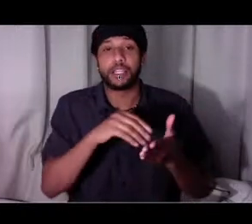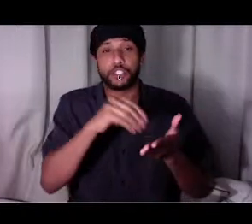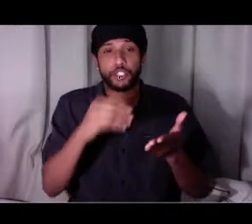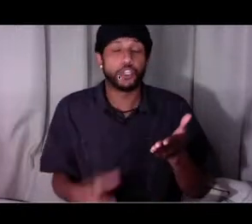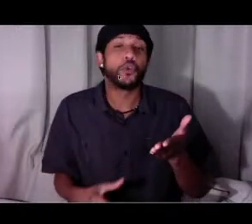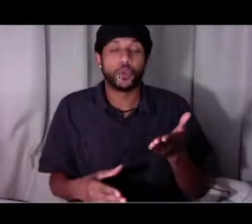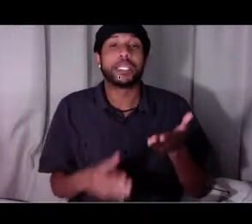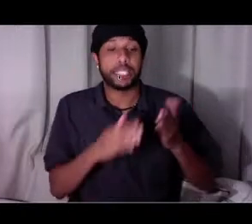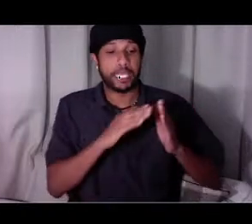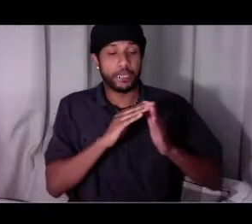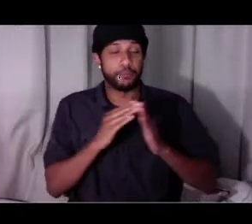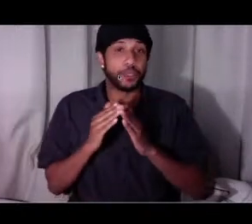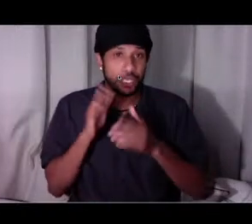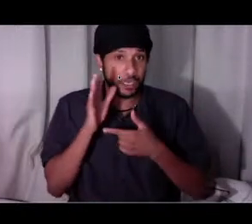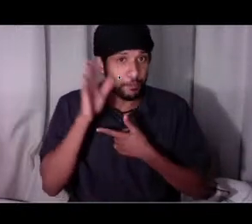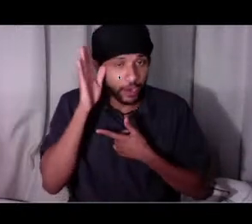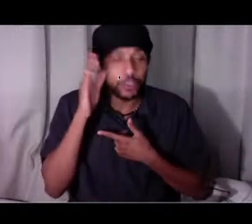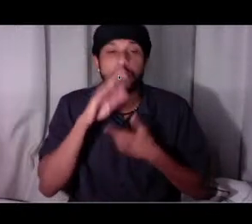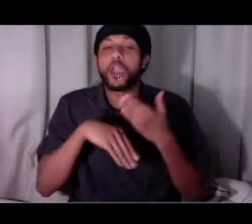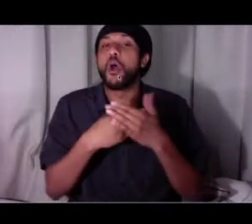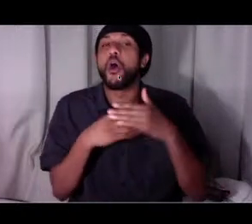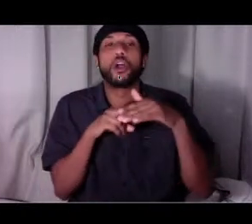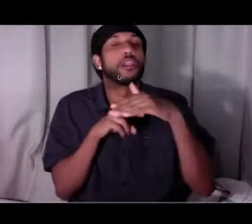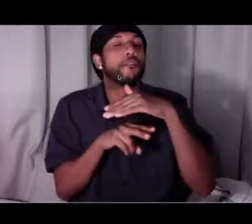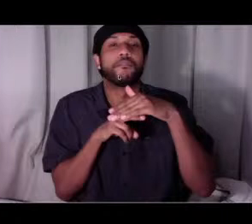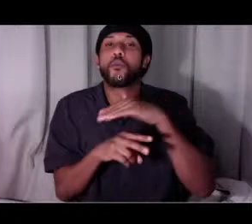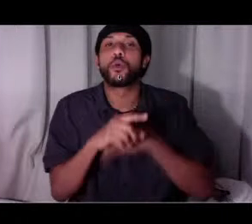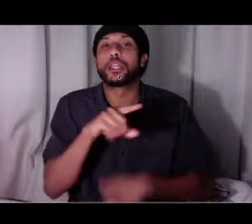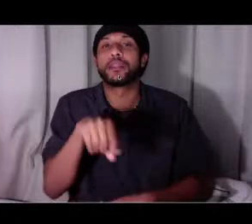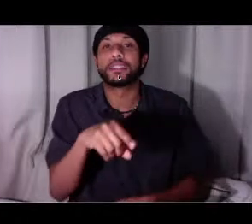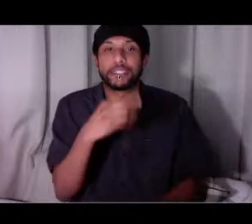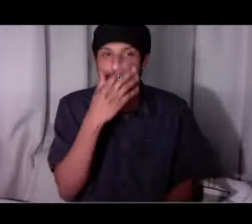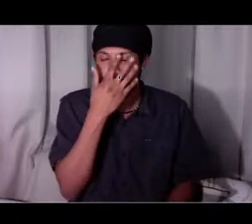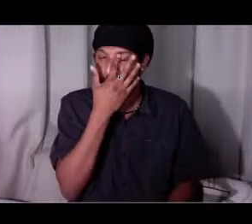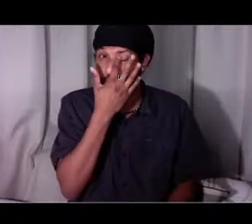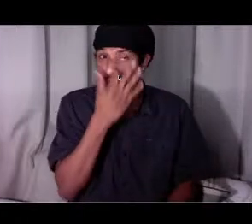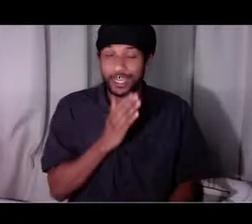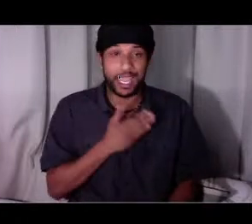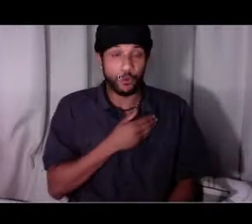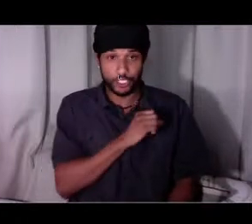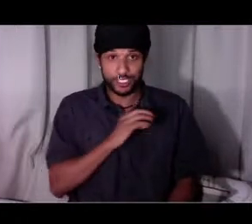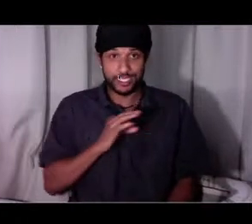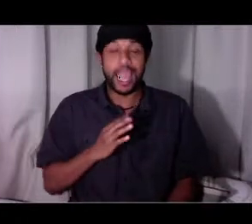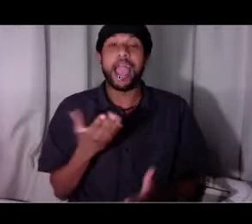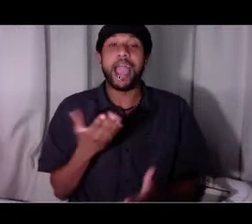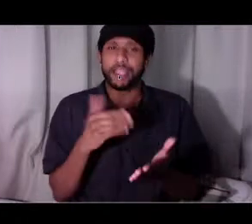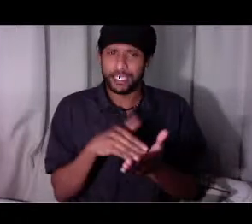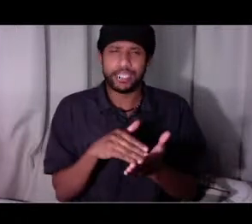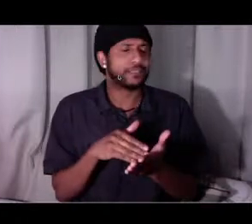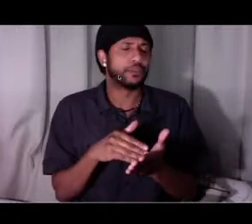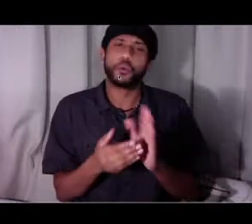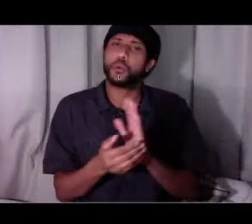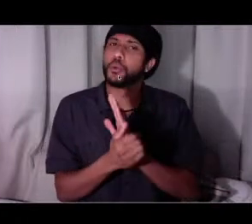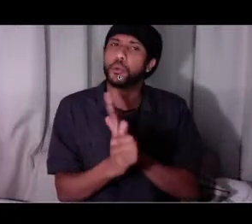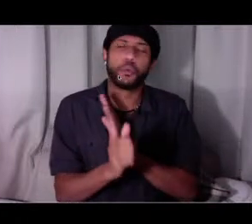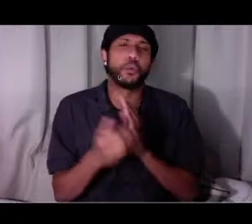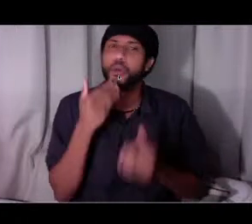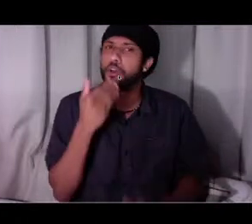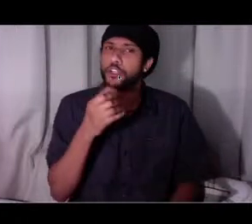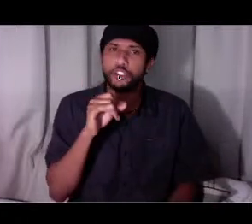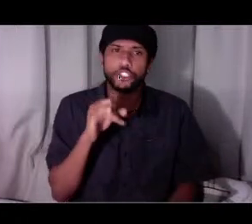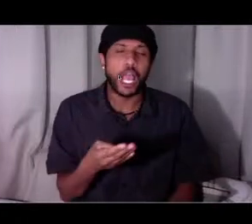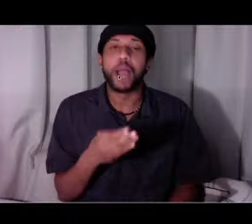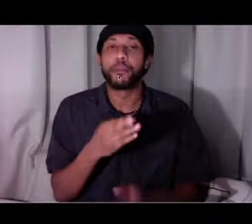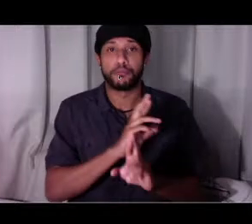parents look forward to and uh our our staff again has done a excellent job in in